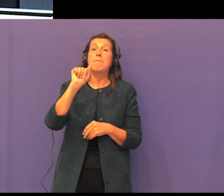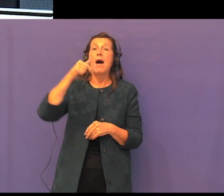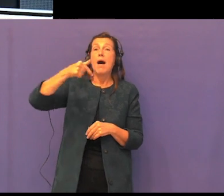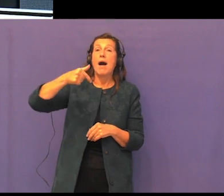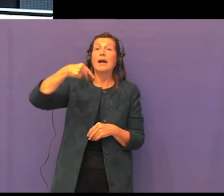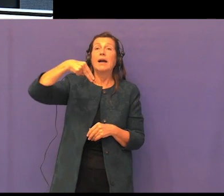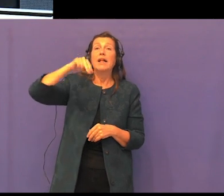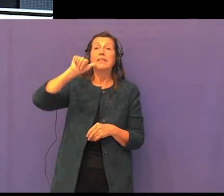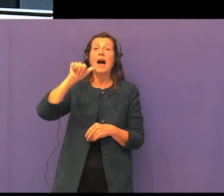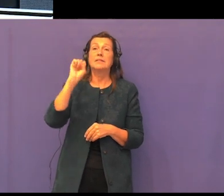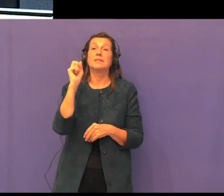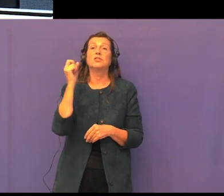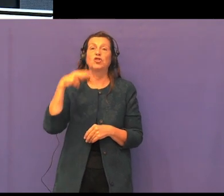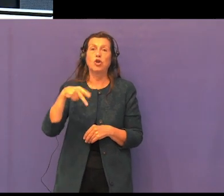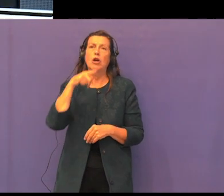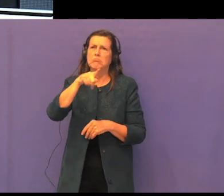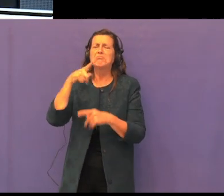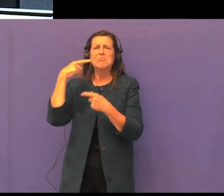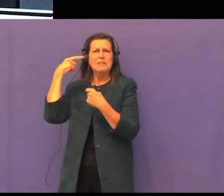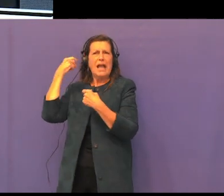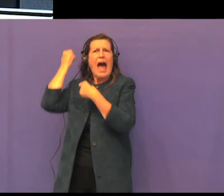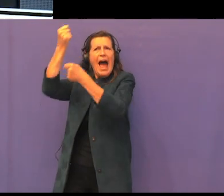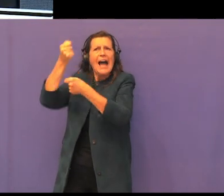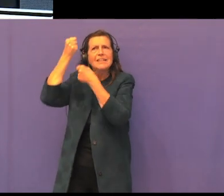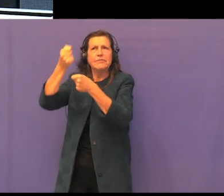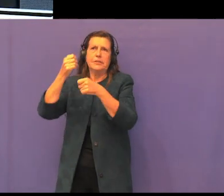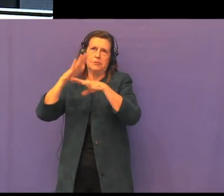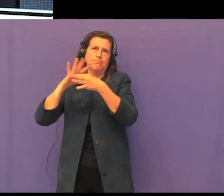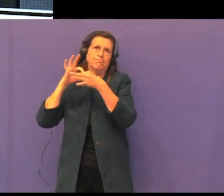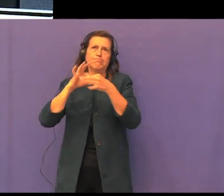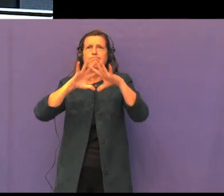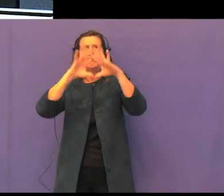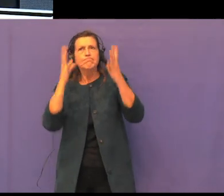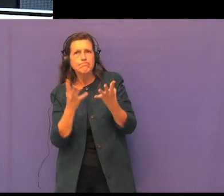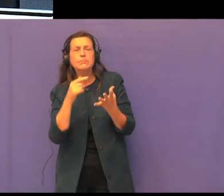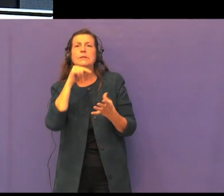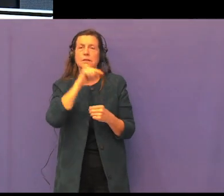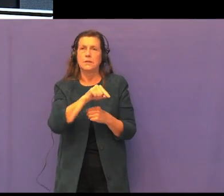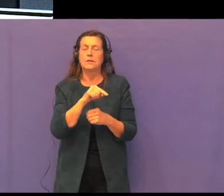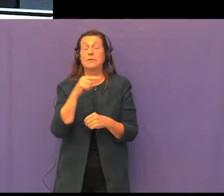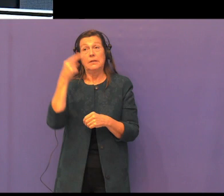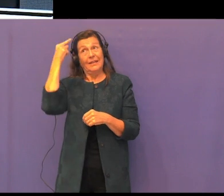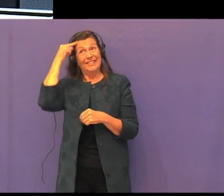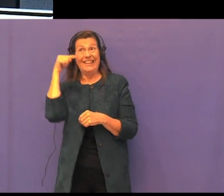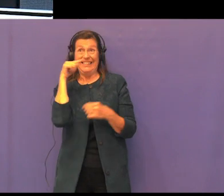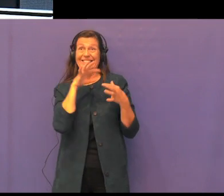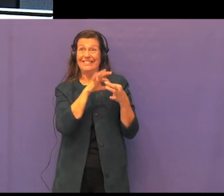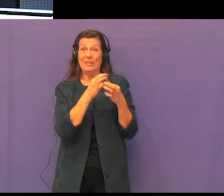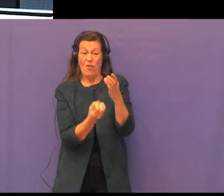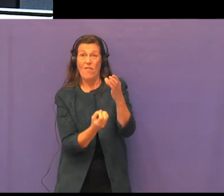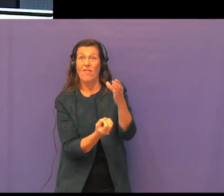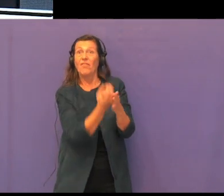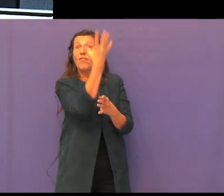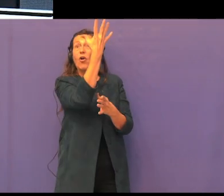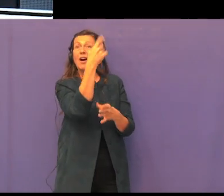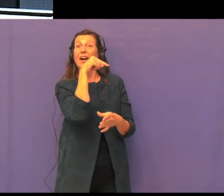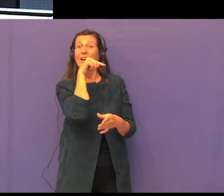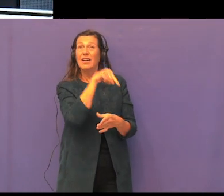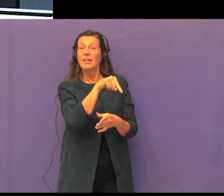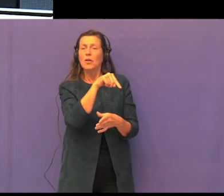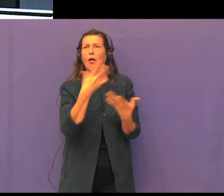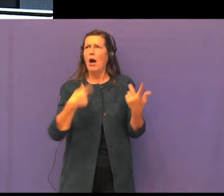thinking about the volcano, thinking about the notion that we're living on a planet where this volcano